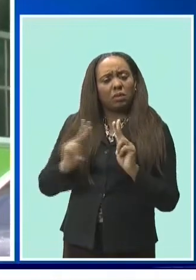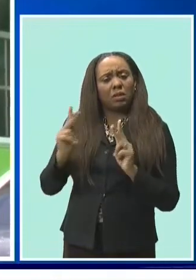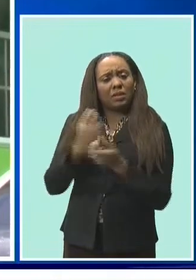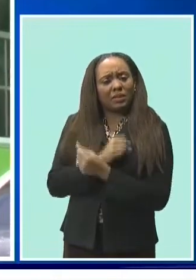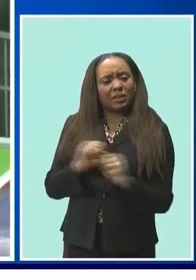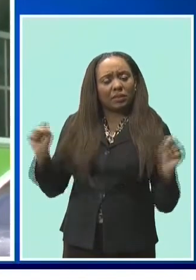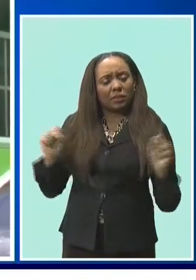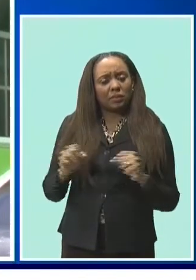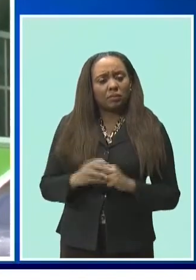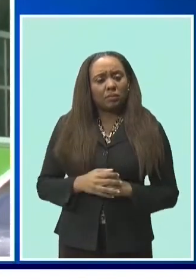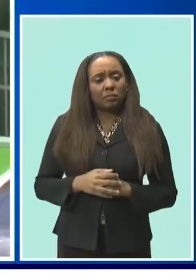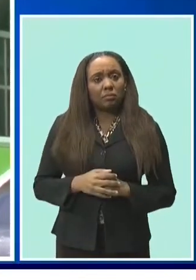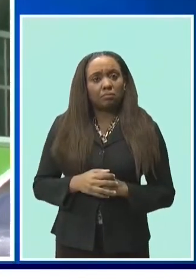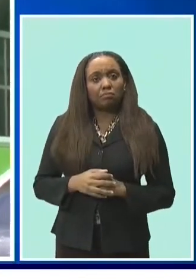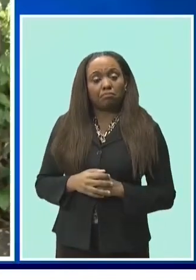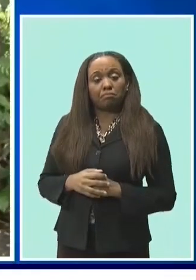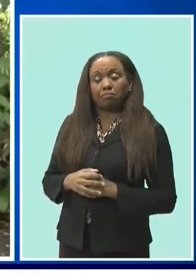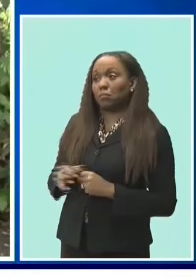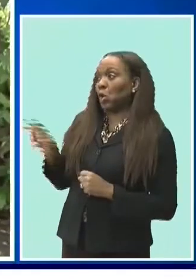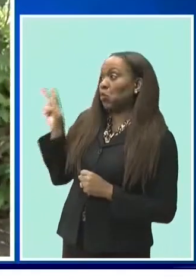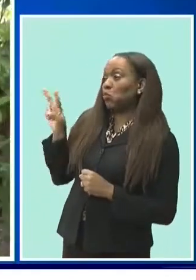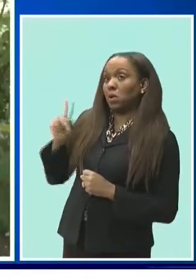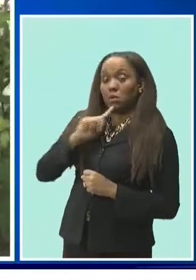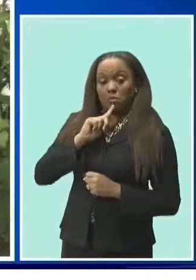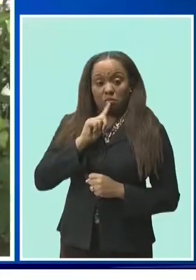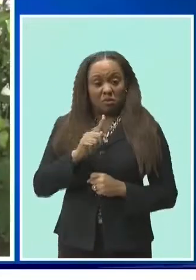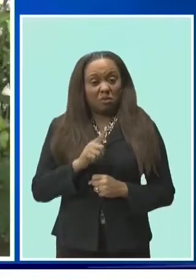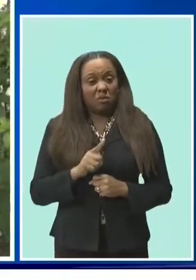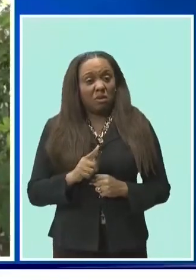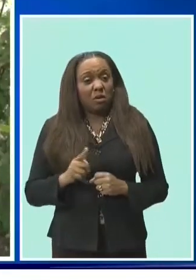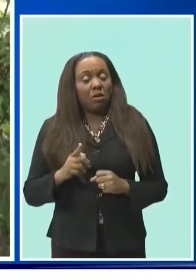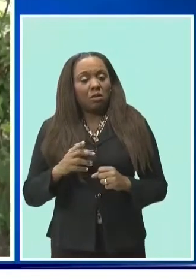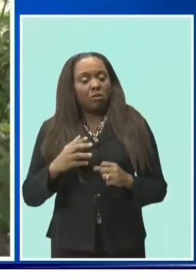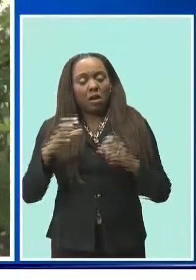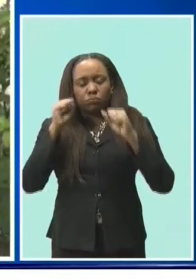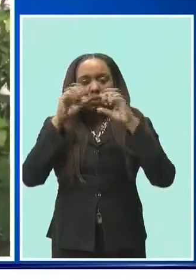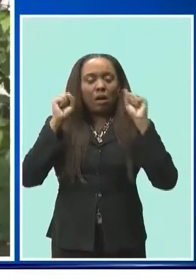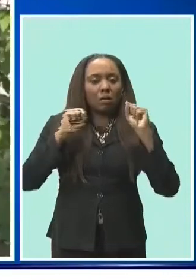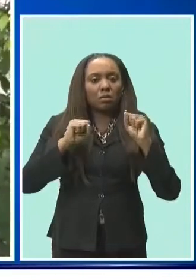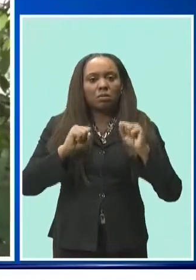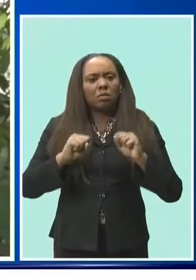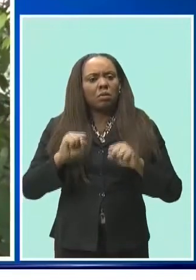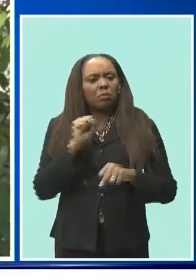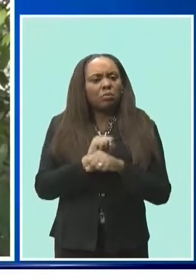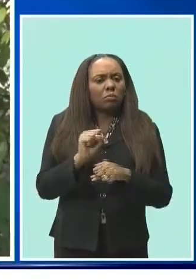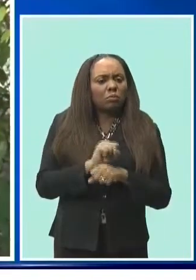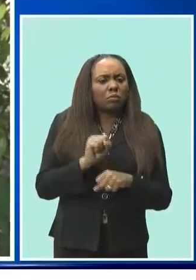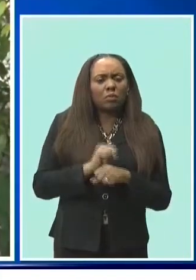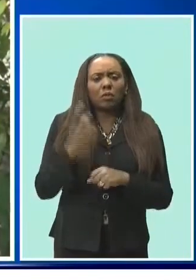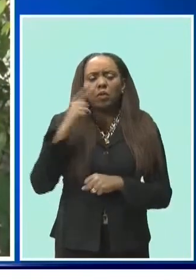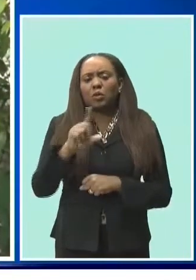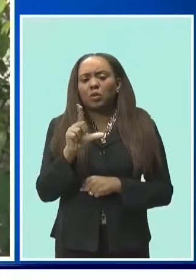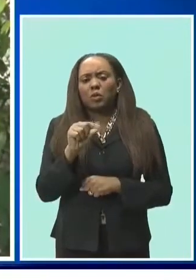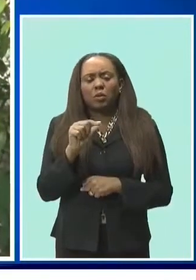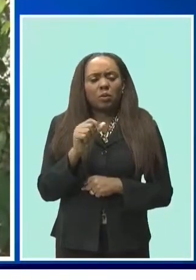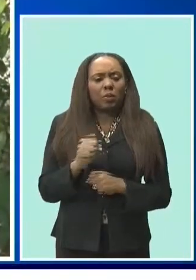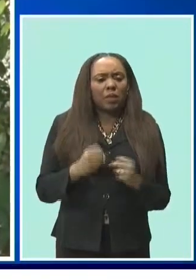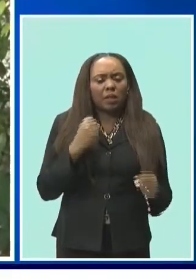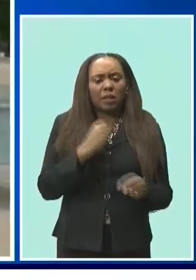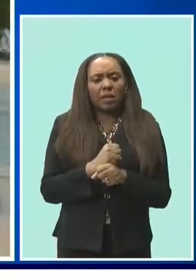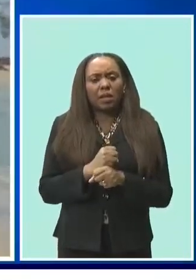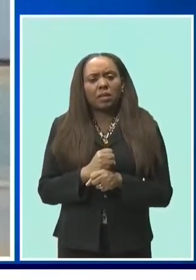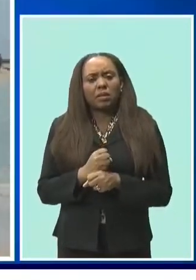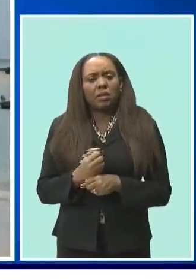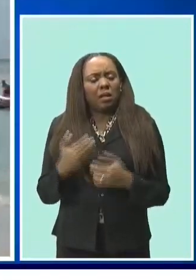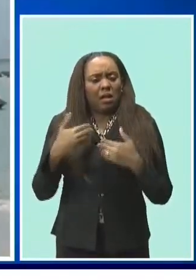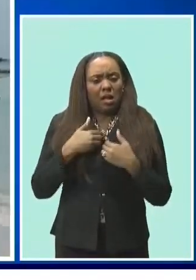water sports operator Anglican Abbey. He received the shock of his 20-plus year career, as the jet ski he owned and operated for the